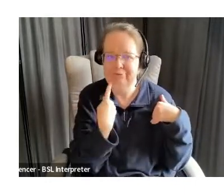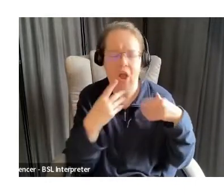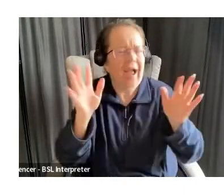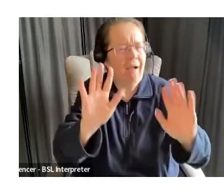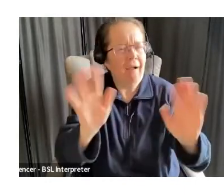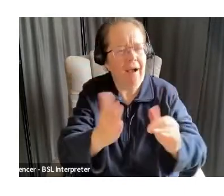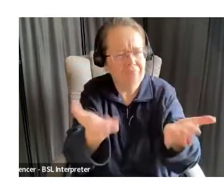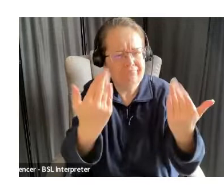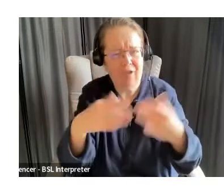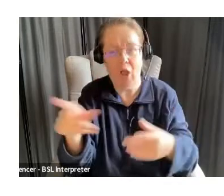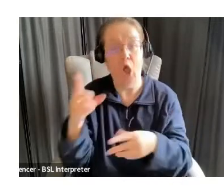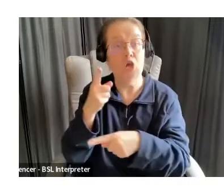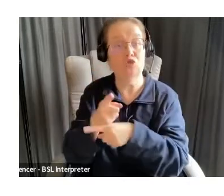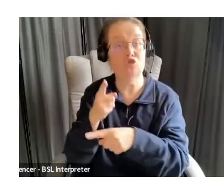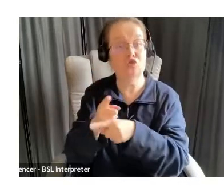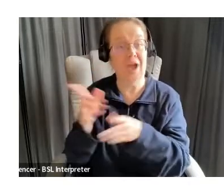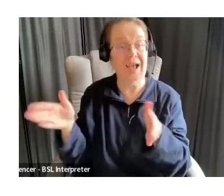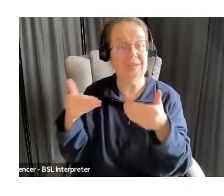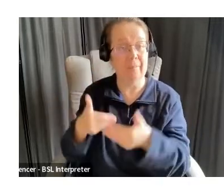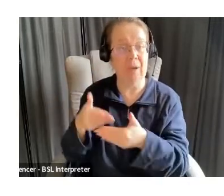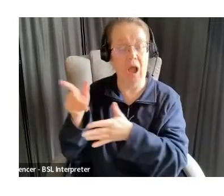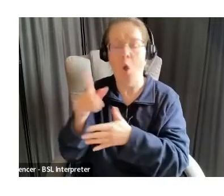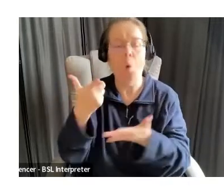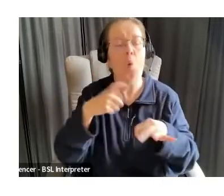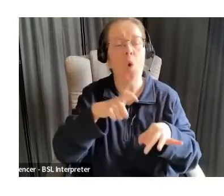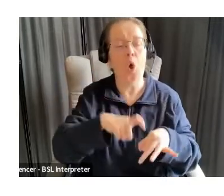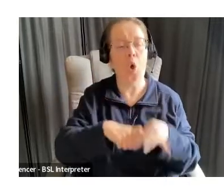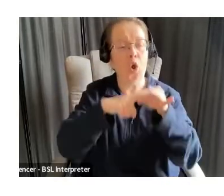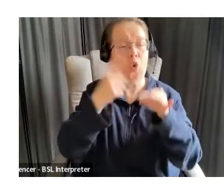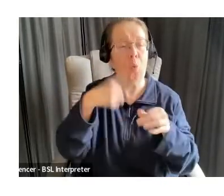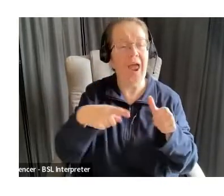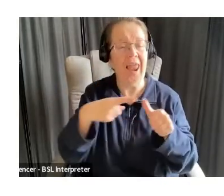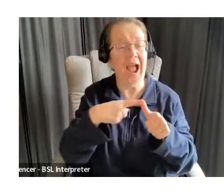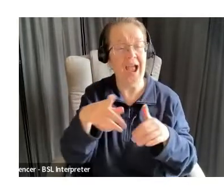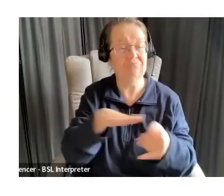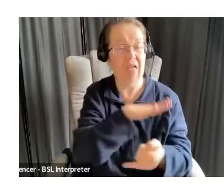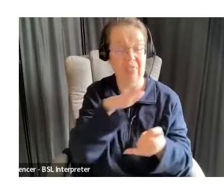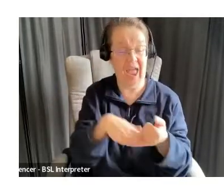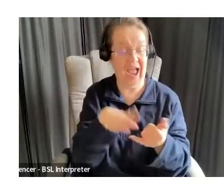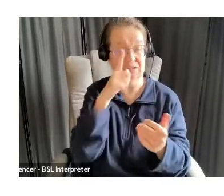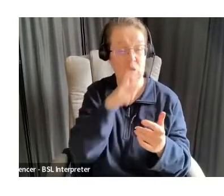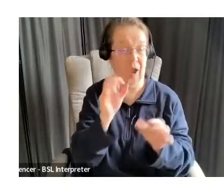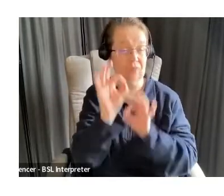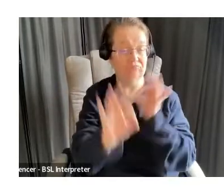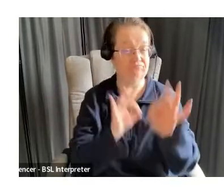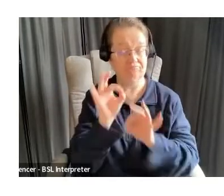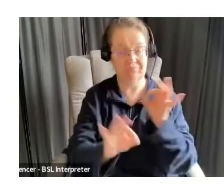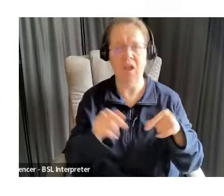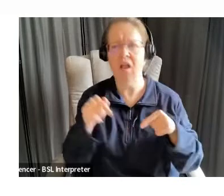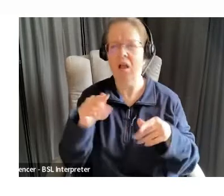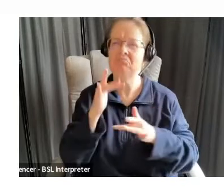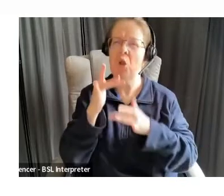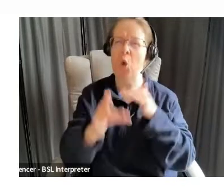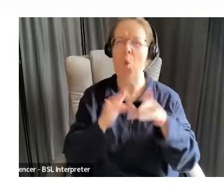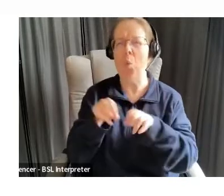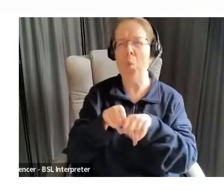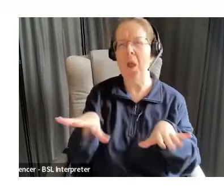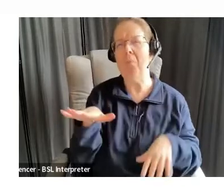box, or you can ask some Q&As at the very end of this webinar. We expect this webinar to be